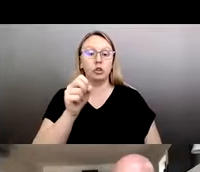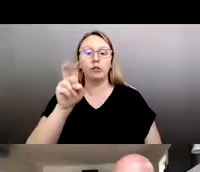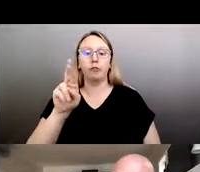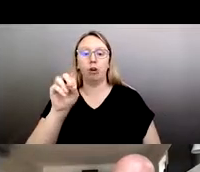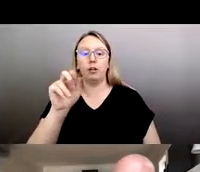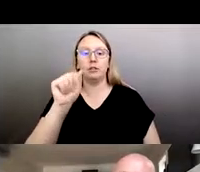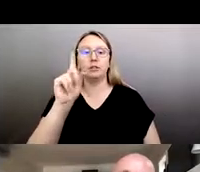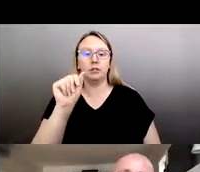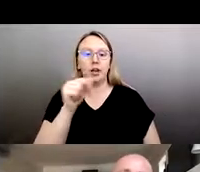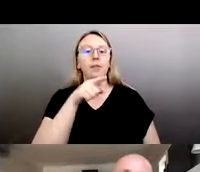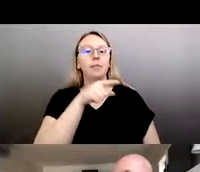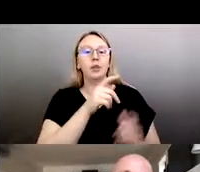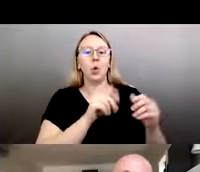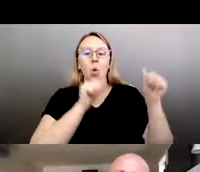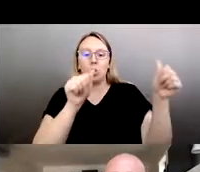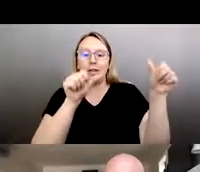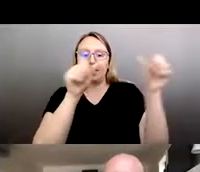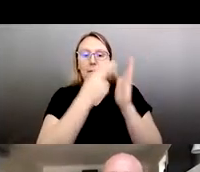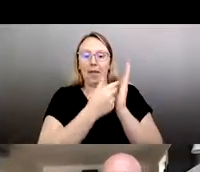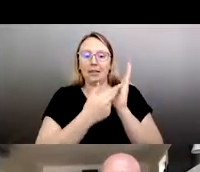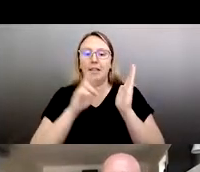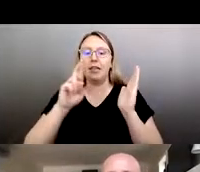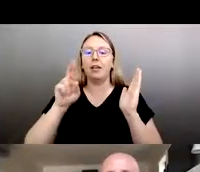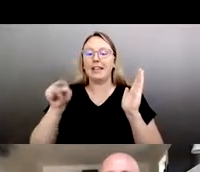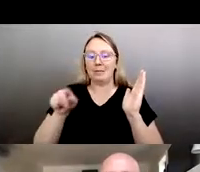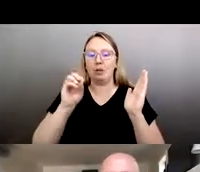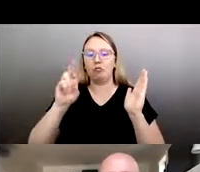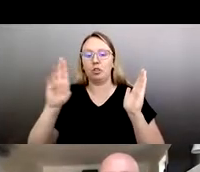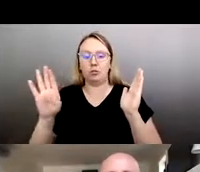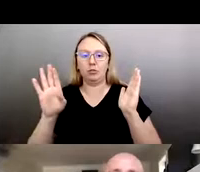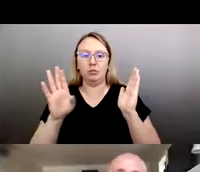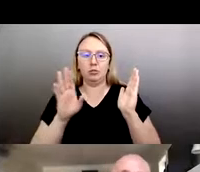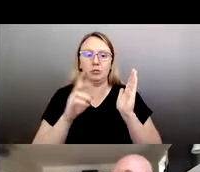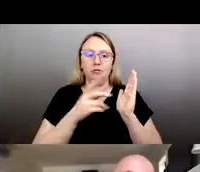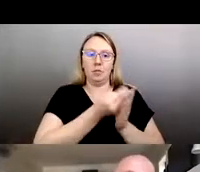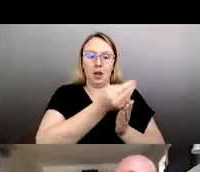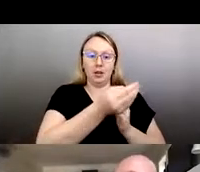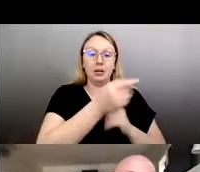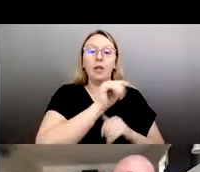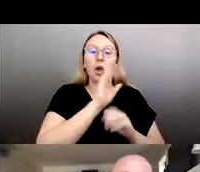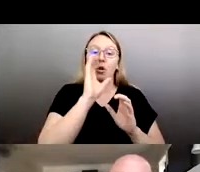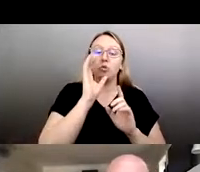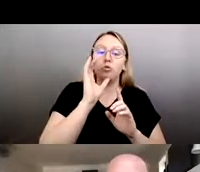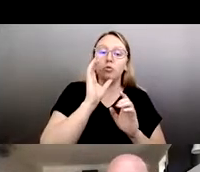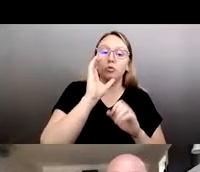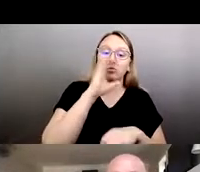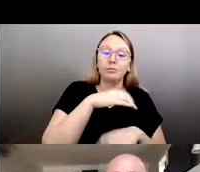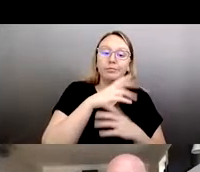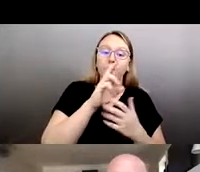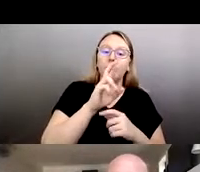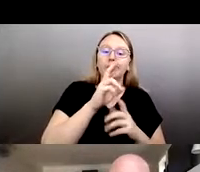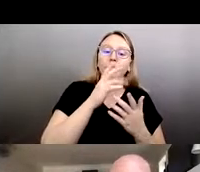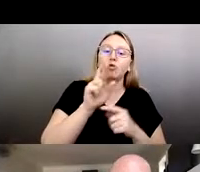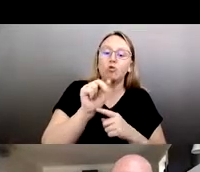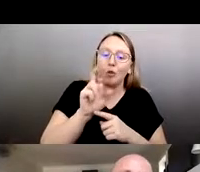that he and Roger acquired. And this is a very rare snapshot of Lee Godey. Lee sometimes took photos of herself